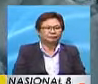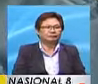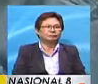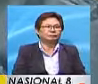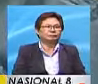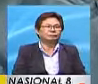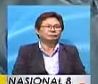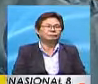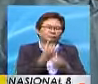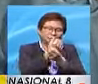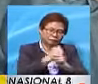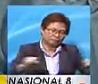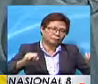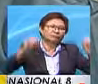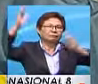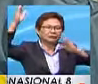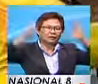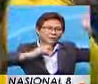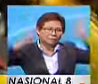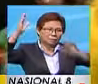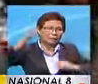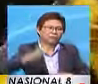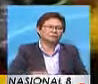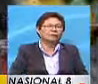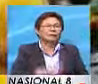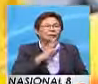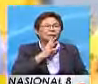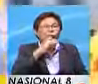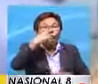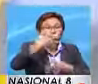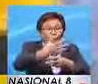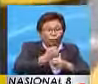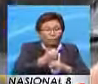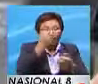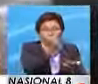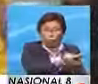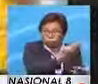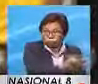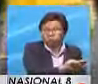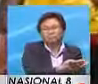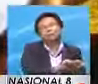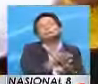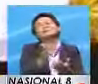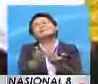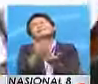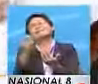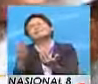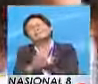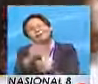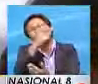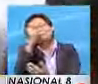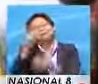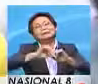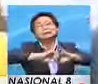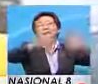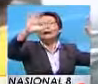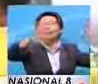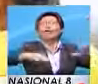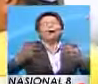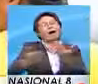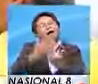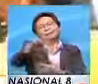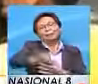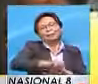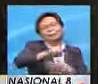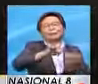and the security of the nation. Menurut beliau, untuk mendapatkan bukti bukanlah sukar kerana ia jelas boleh didapati